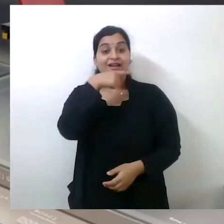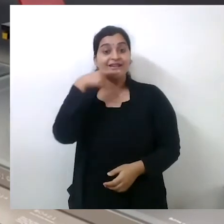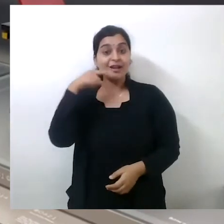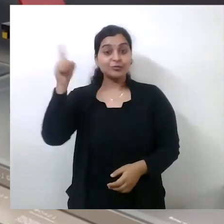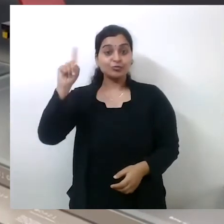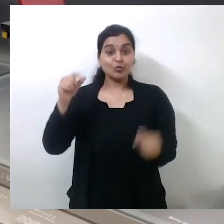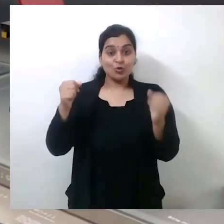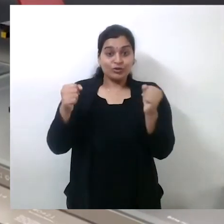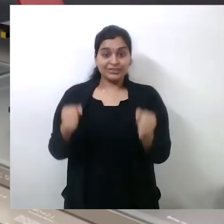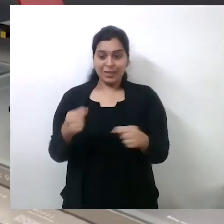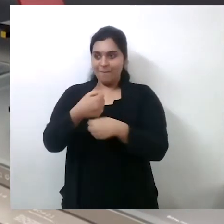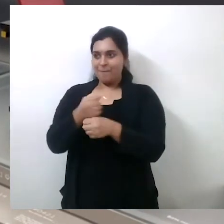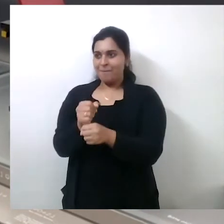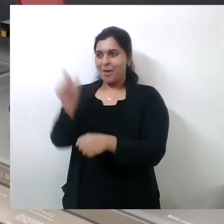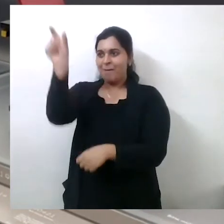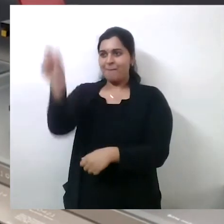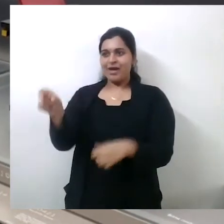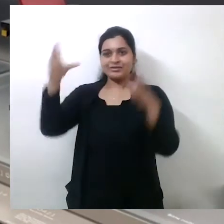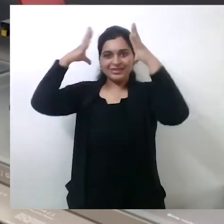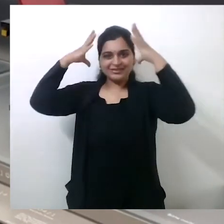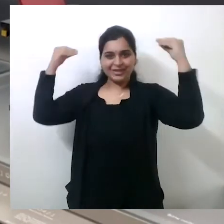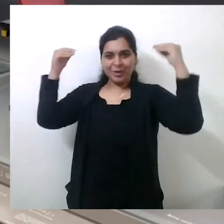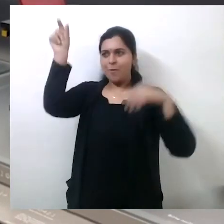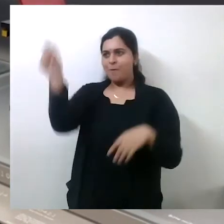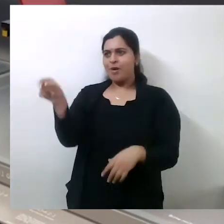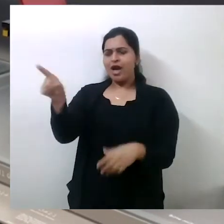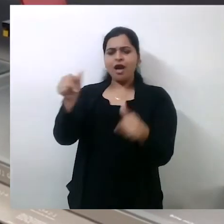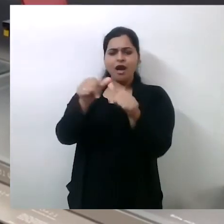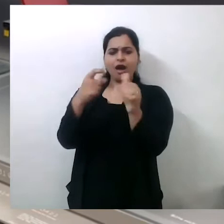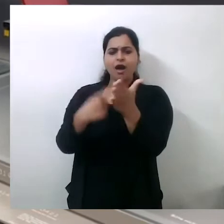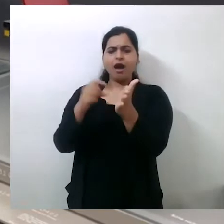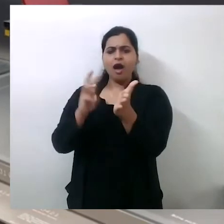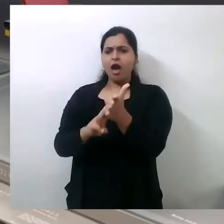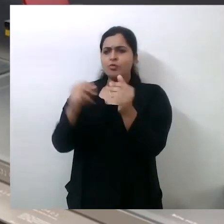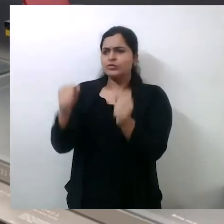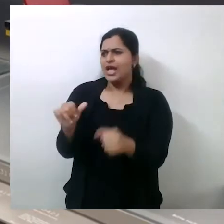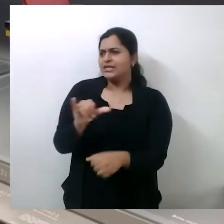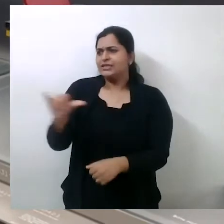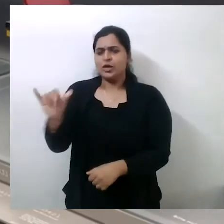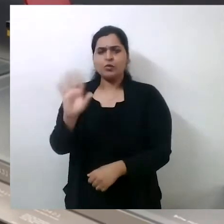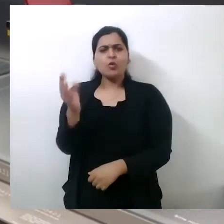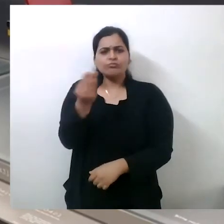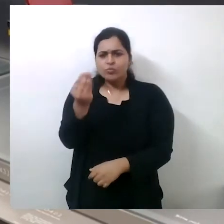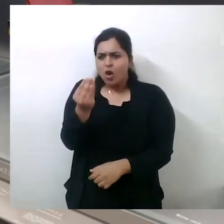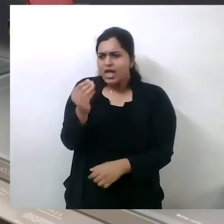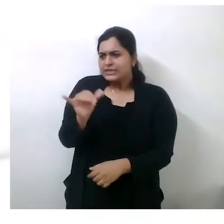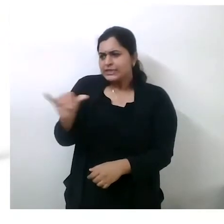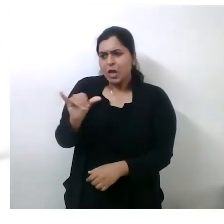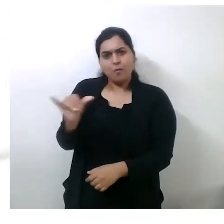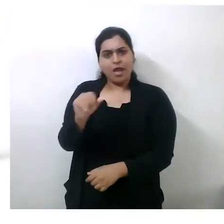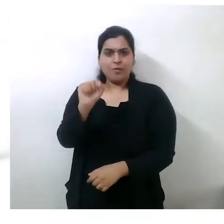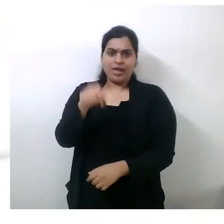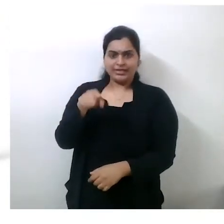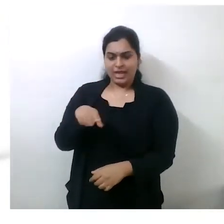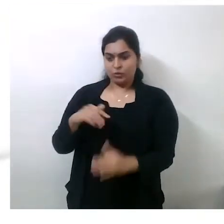chair by Dutch designer and architect Gerrit Rietveld is not your typical armchair. However, it has some of the typical features of an armchair. It has